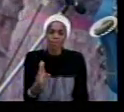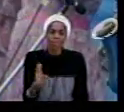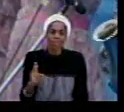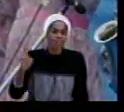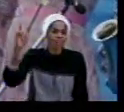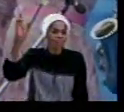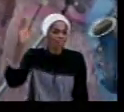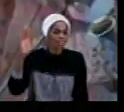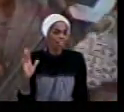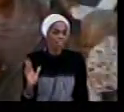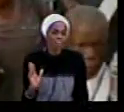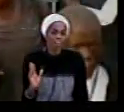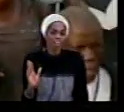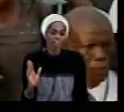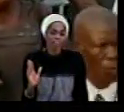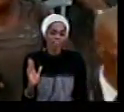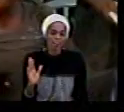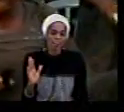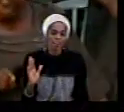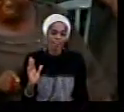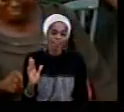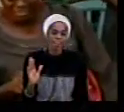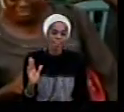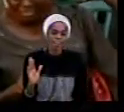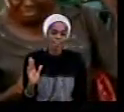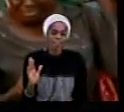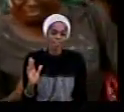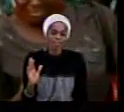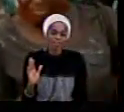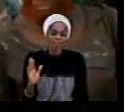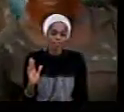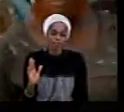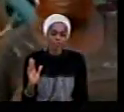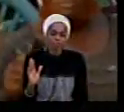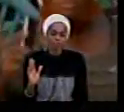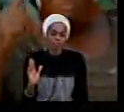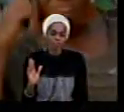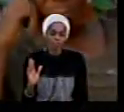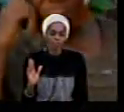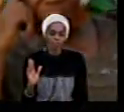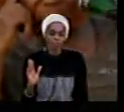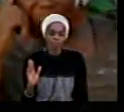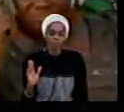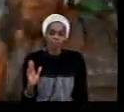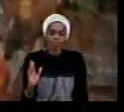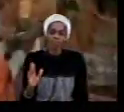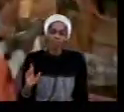You will always be God.